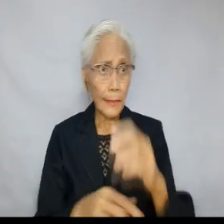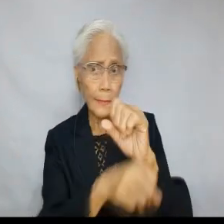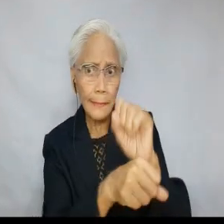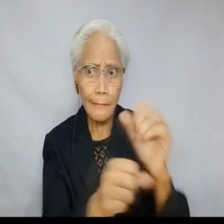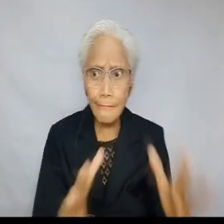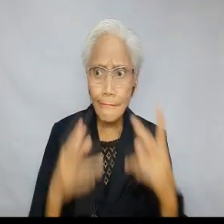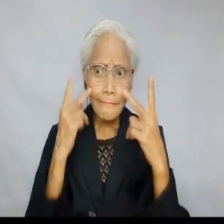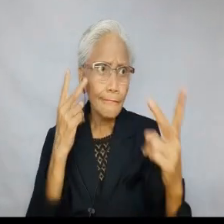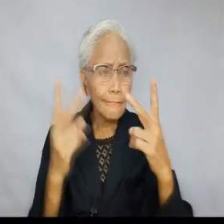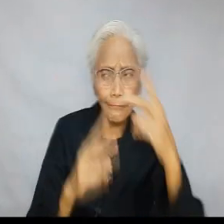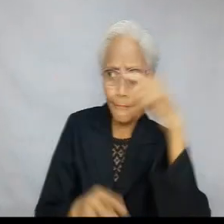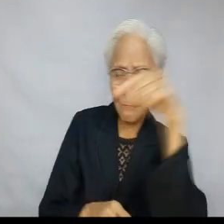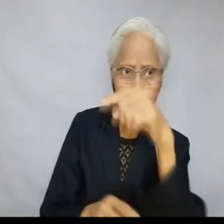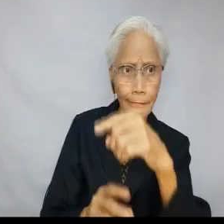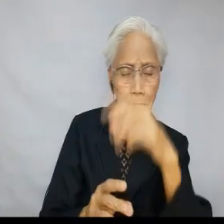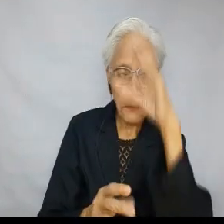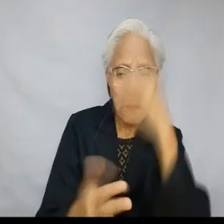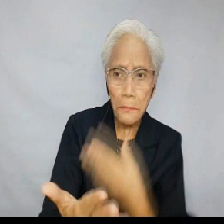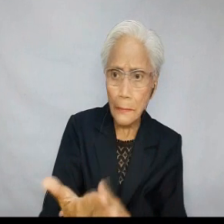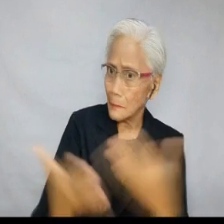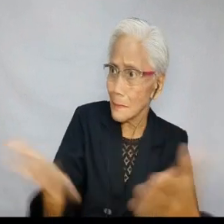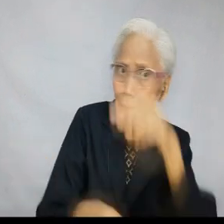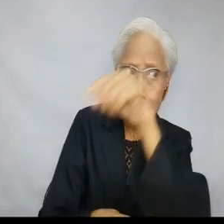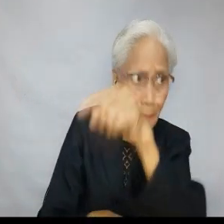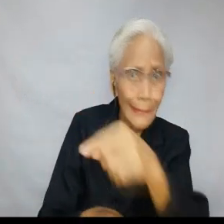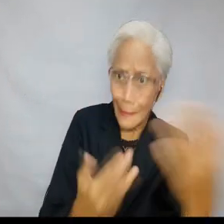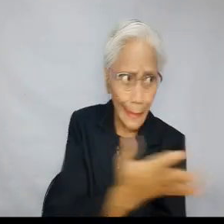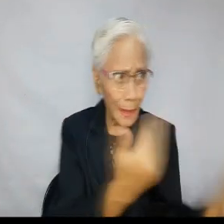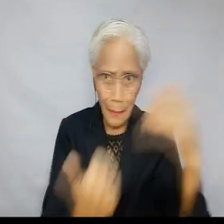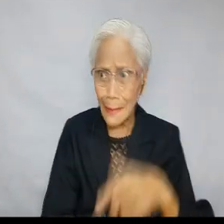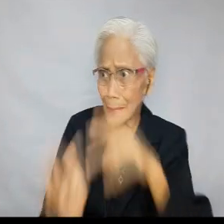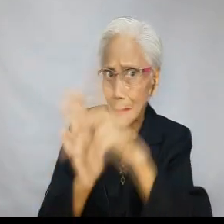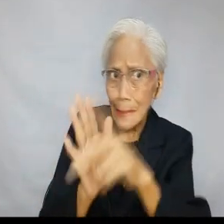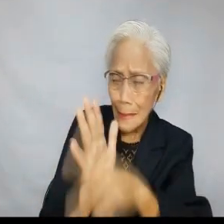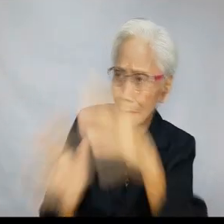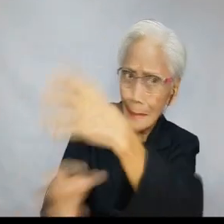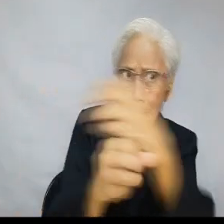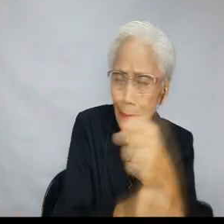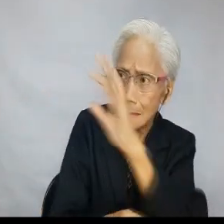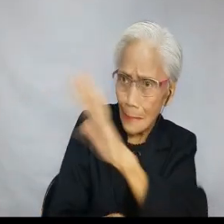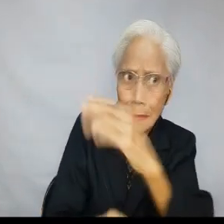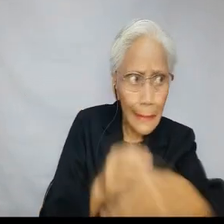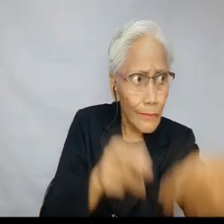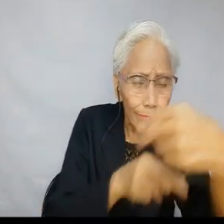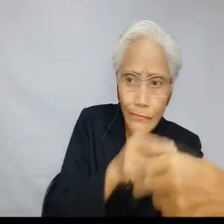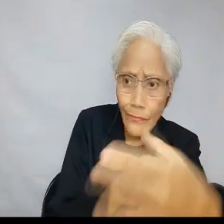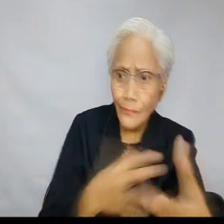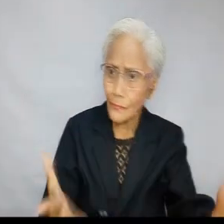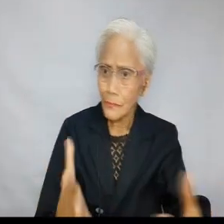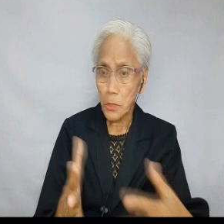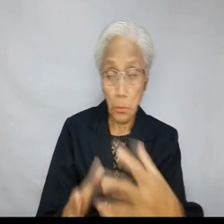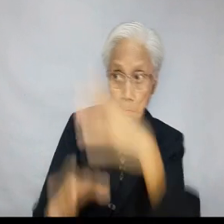to one another, 'This is the heir. Come, let us kill him and acquire his inheritance.'